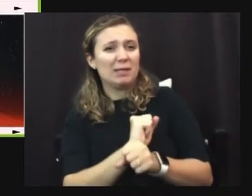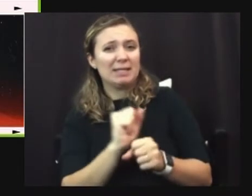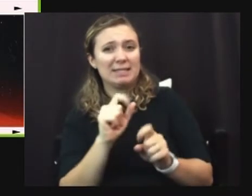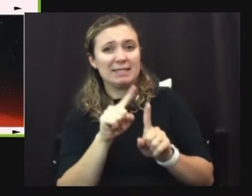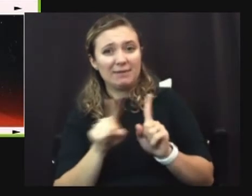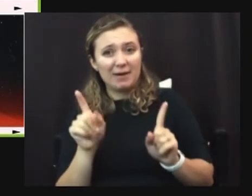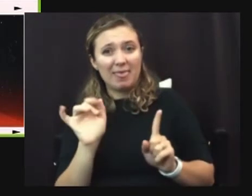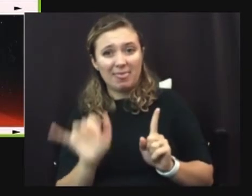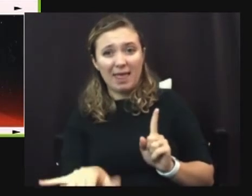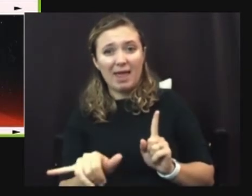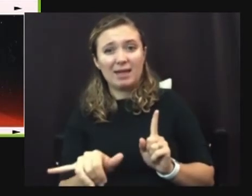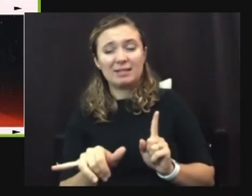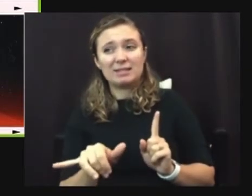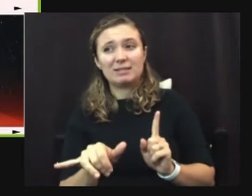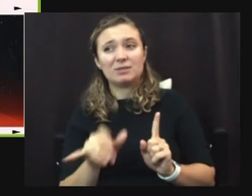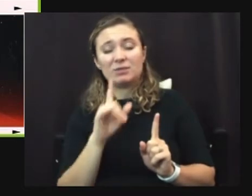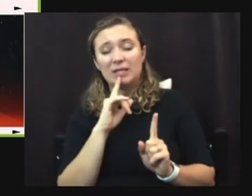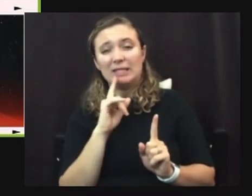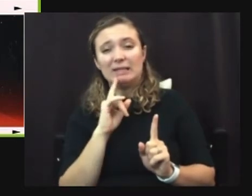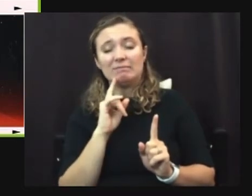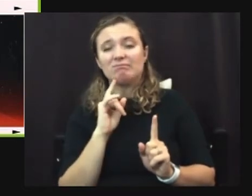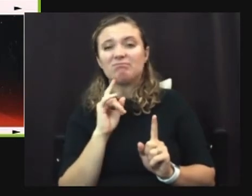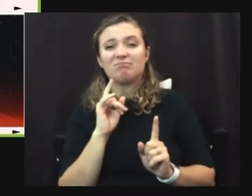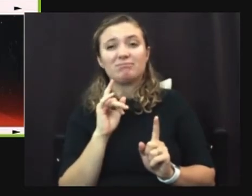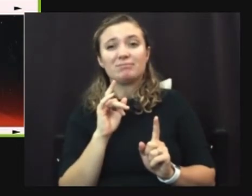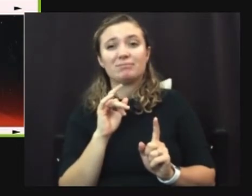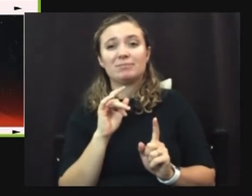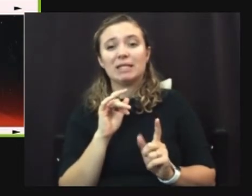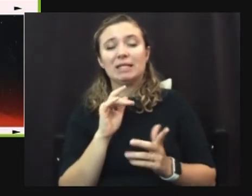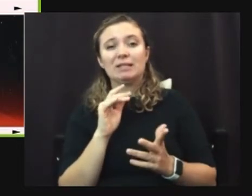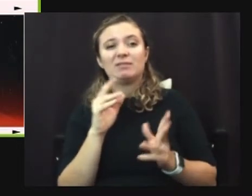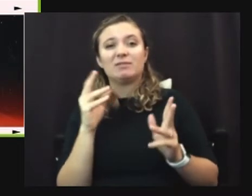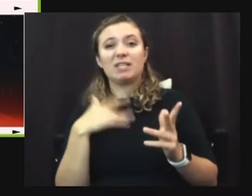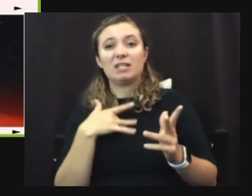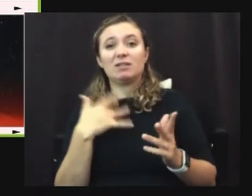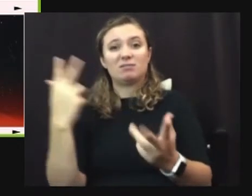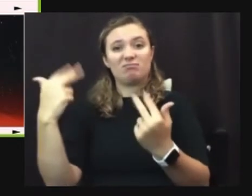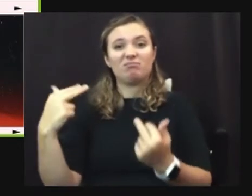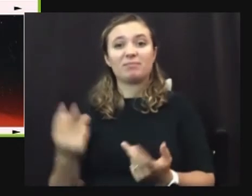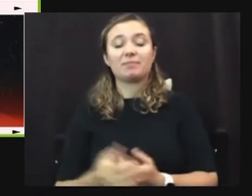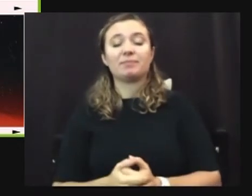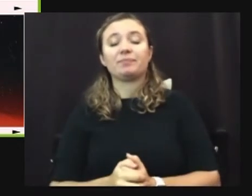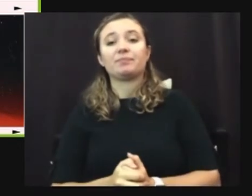you have experienced the world and continue to.